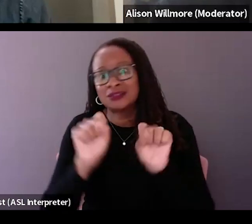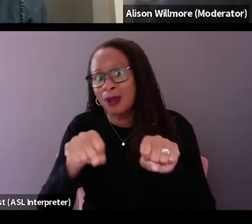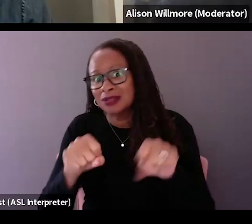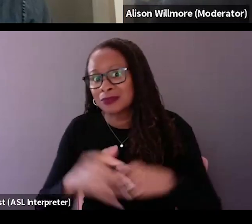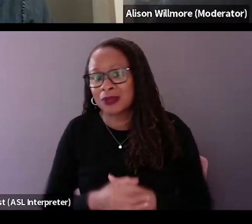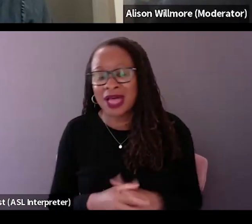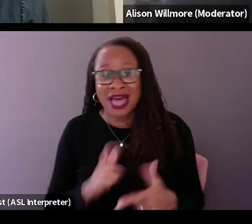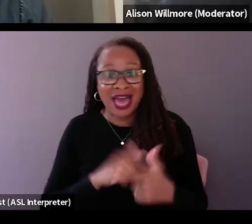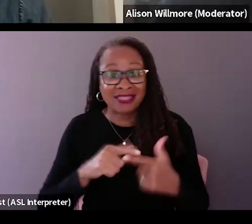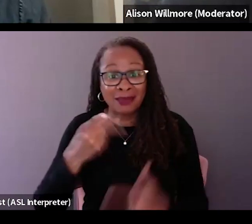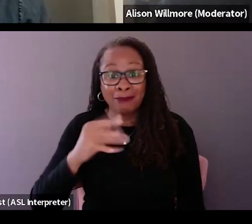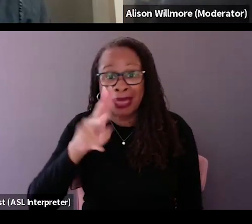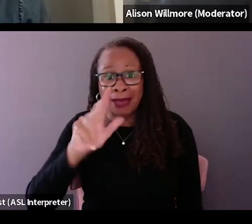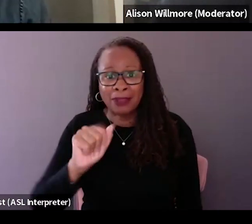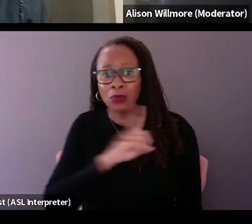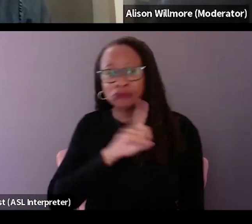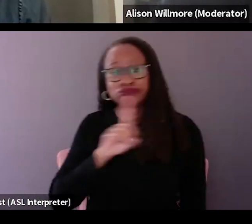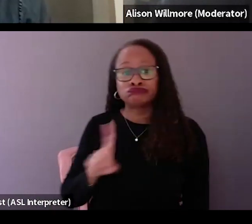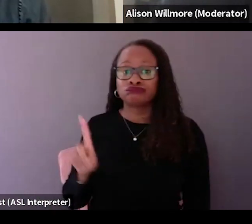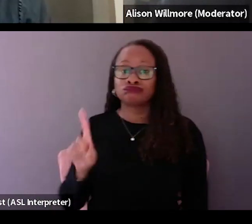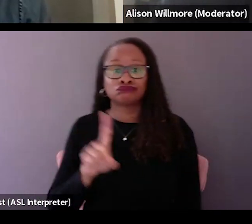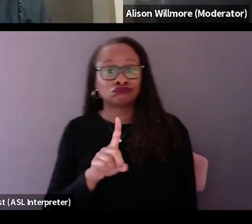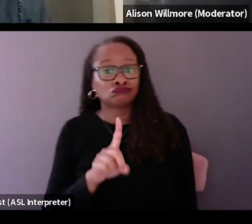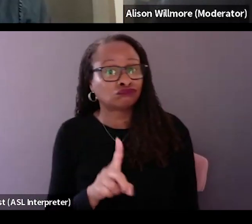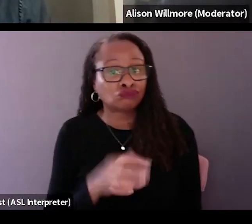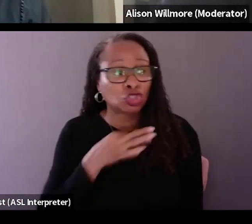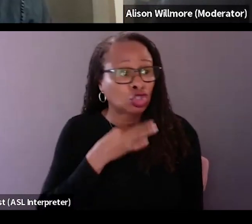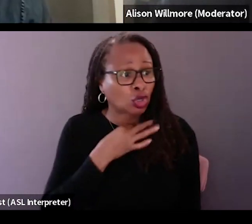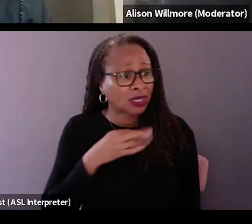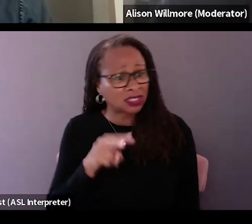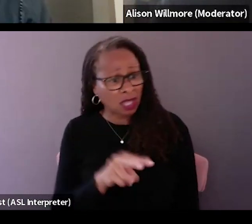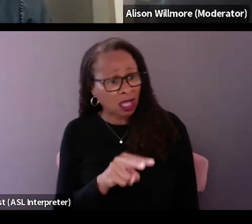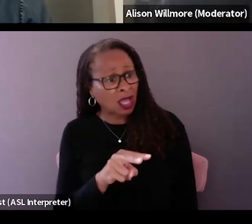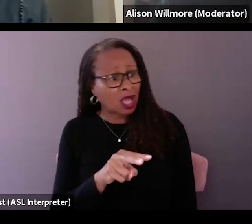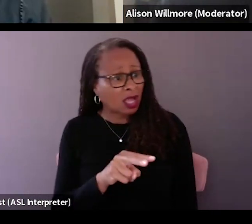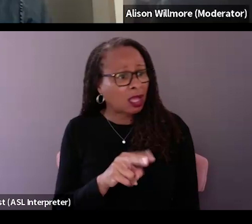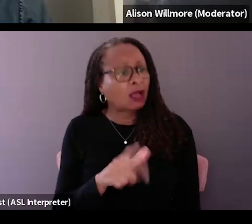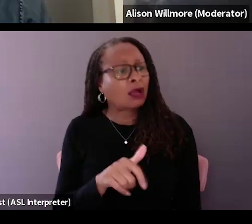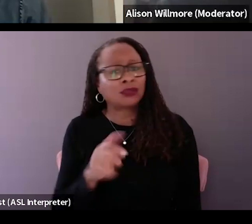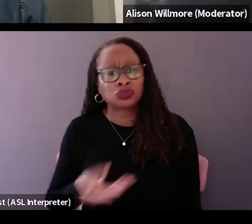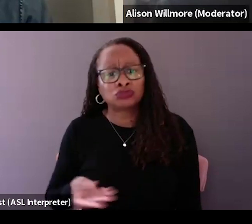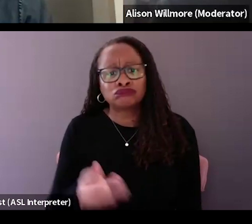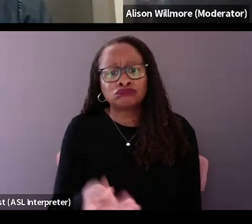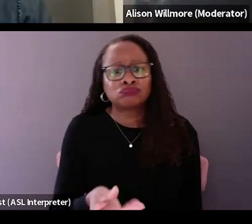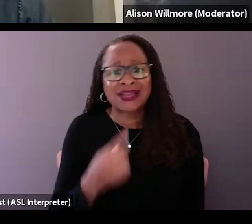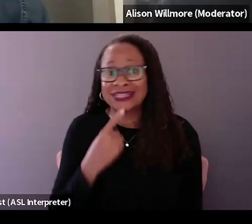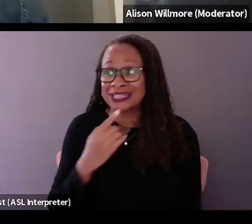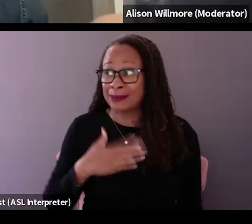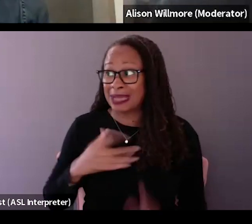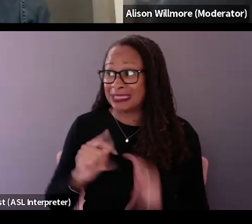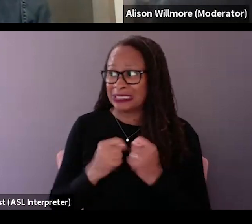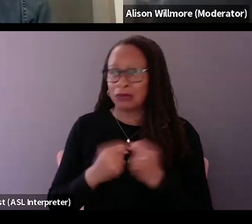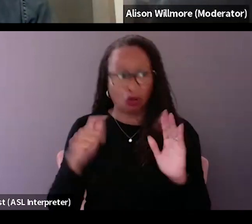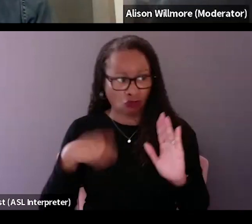just curious. So she would just start popping in tapes. And I would say to my team, like, roll on it. She's just reacting to this footage, watching it for the